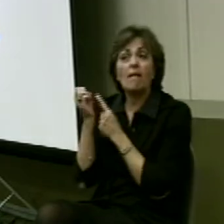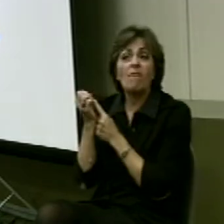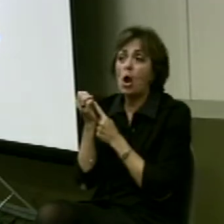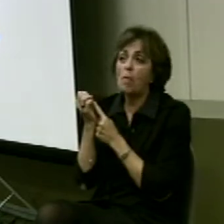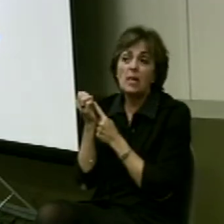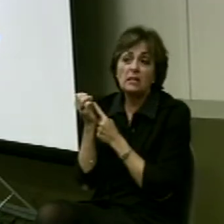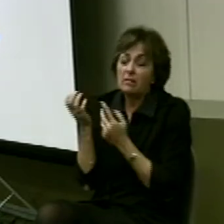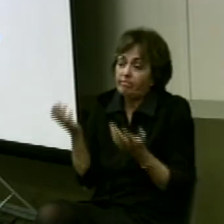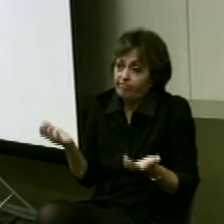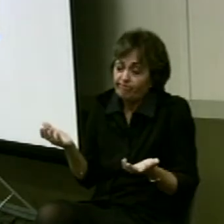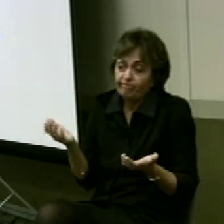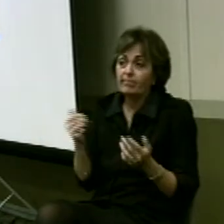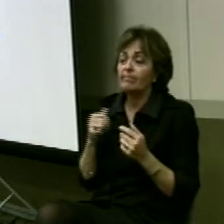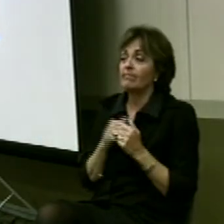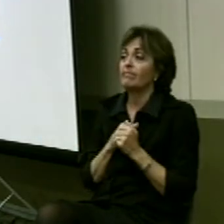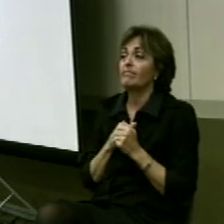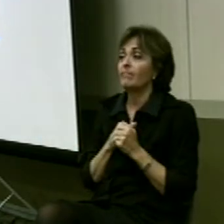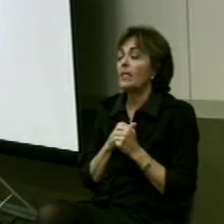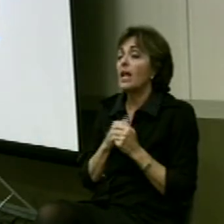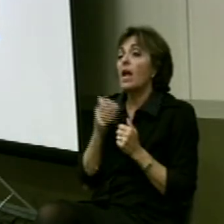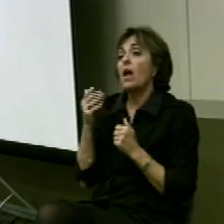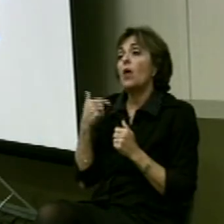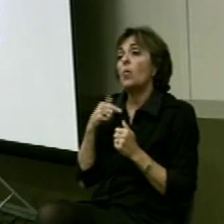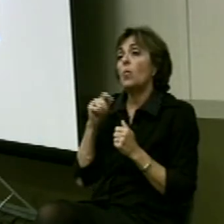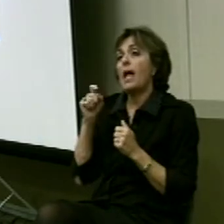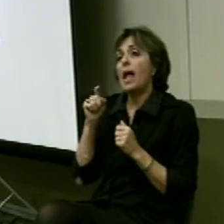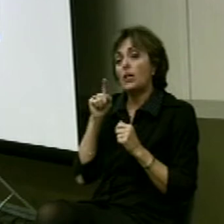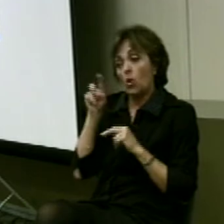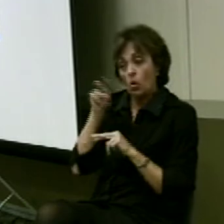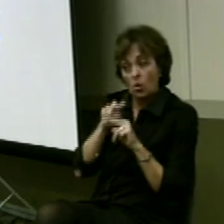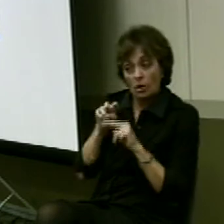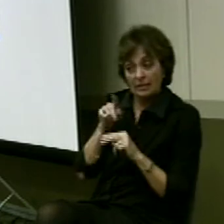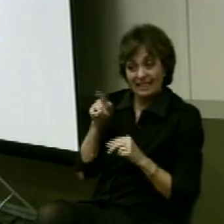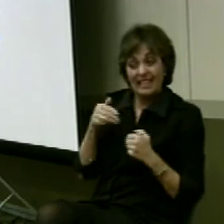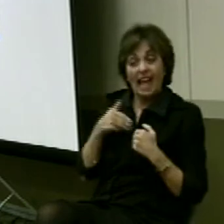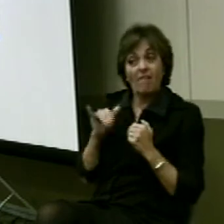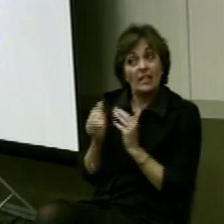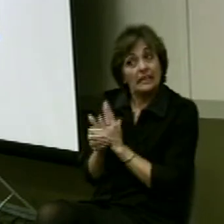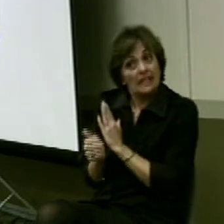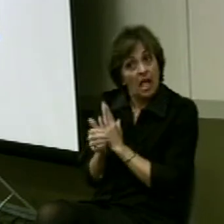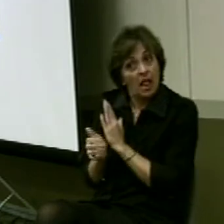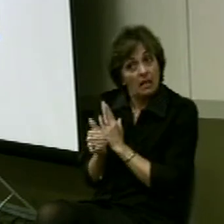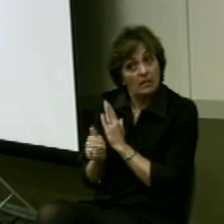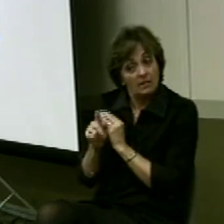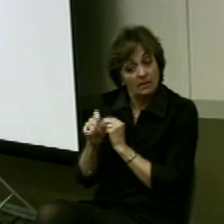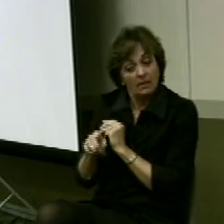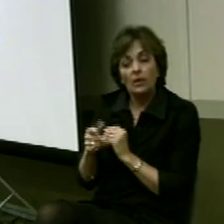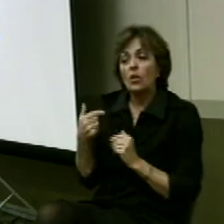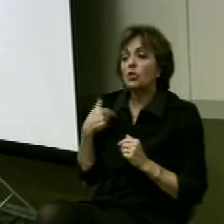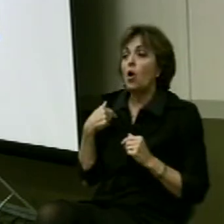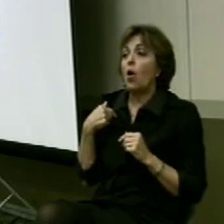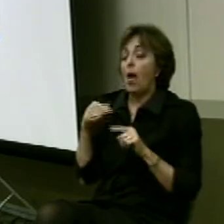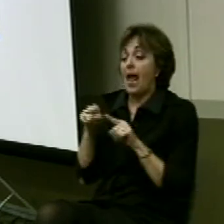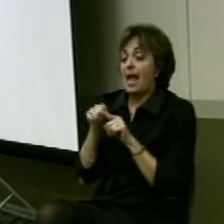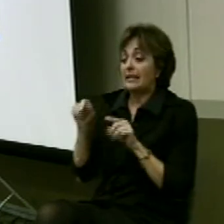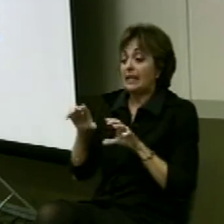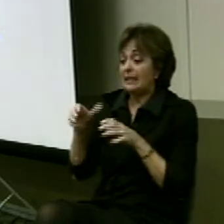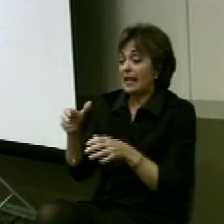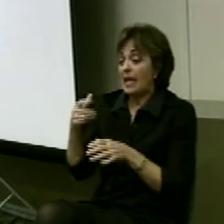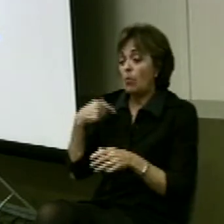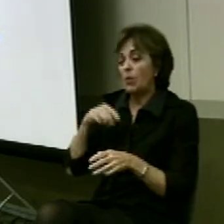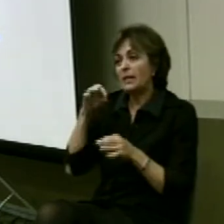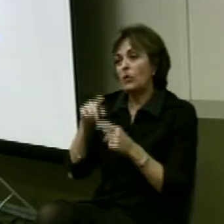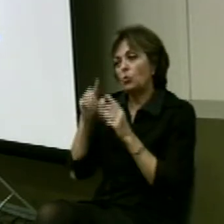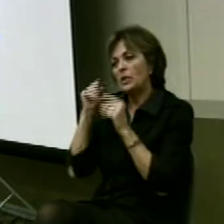the environment. So not much. We tried. Okay, but we had to go back and look, does he have the skills? So what